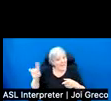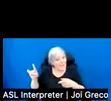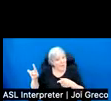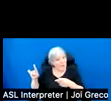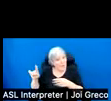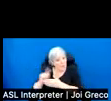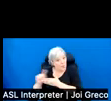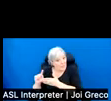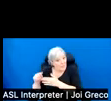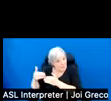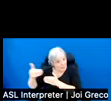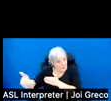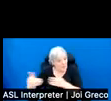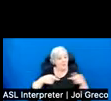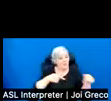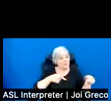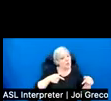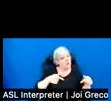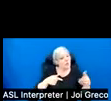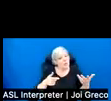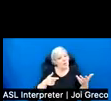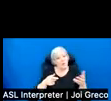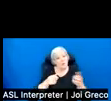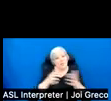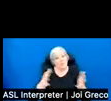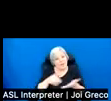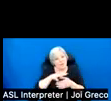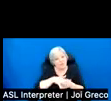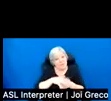about. Without the stress of the surgery, it might be better to